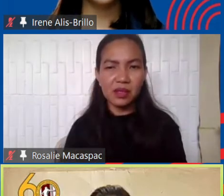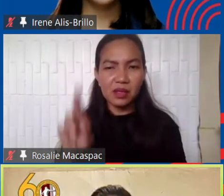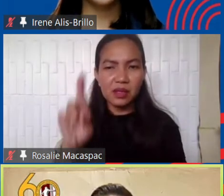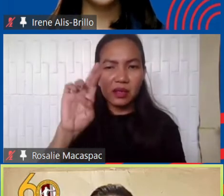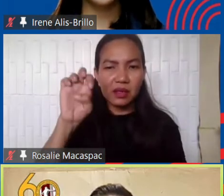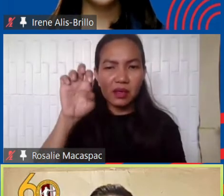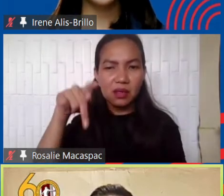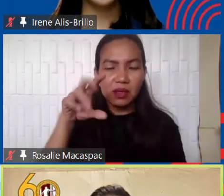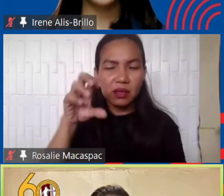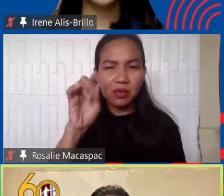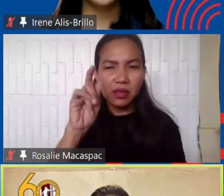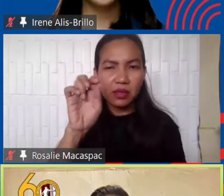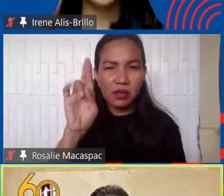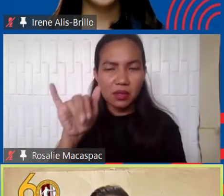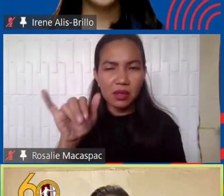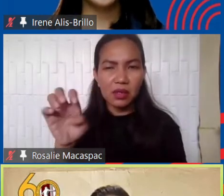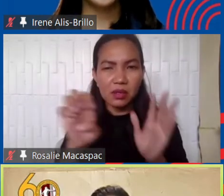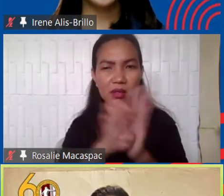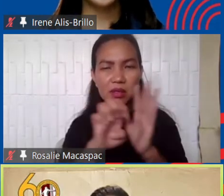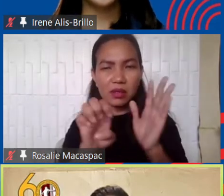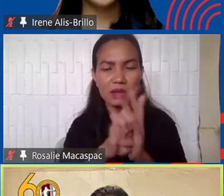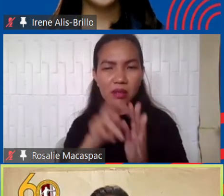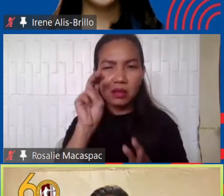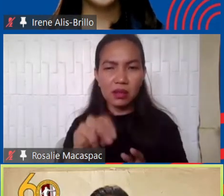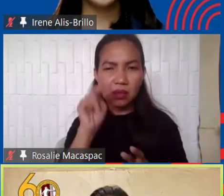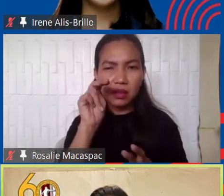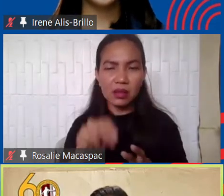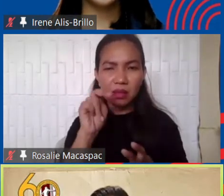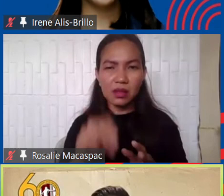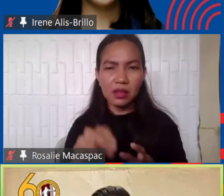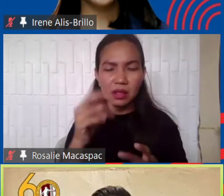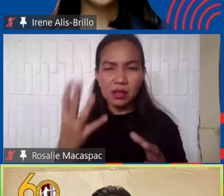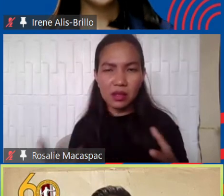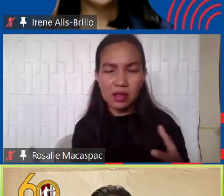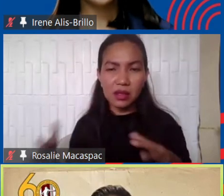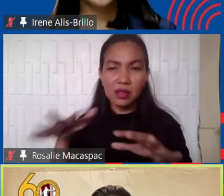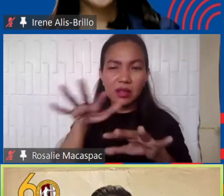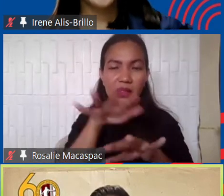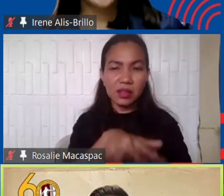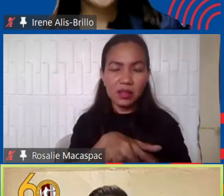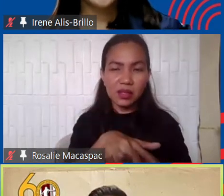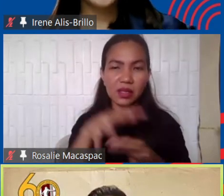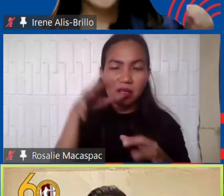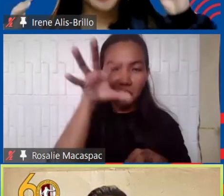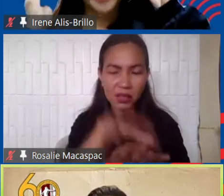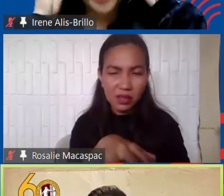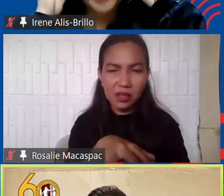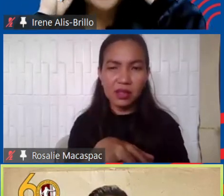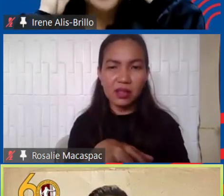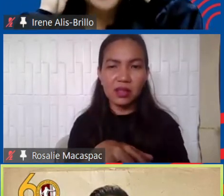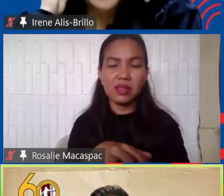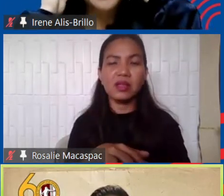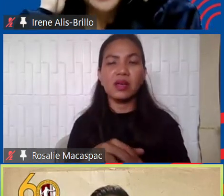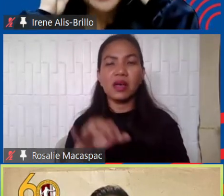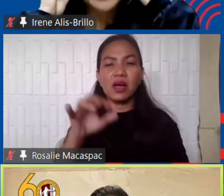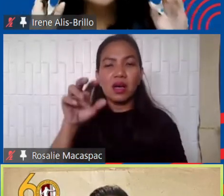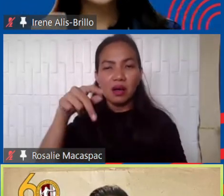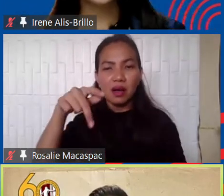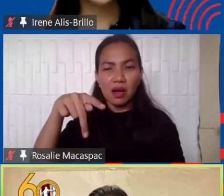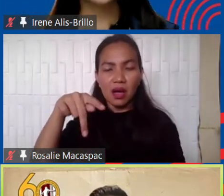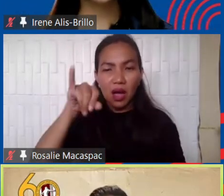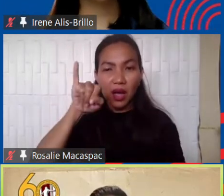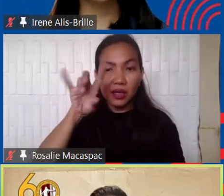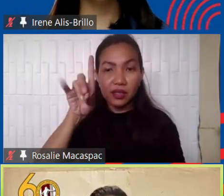integrations. Like, for example, you need to integrate personal persistent identifiers like